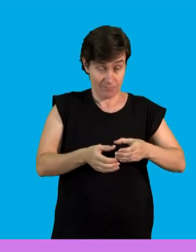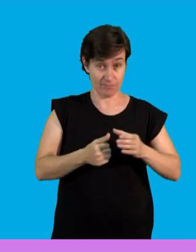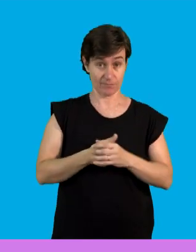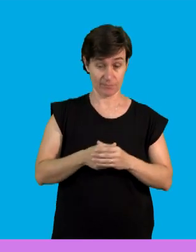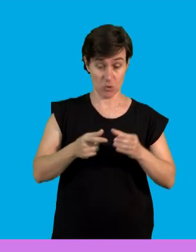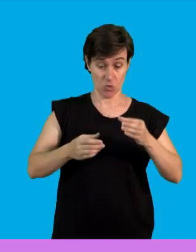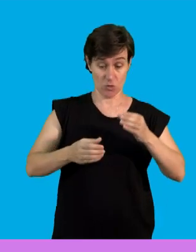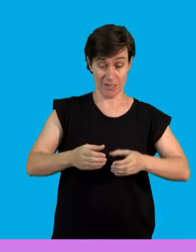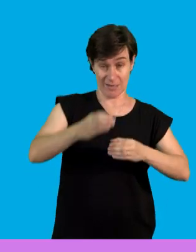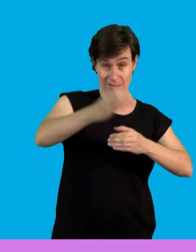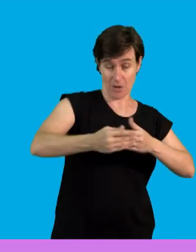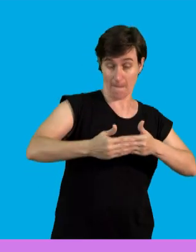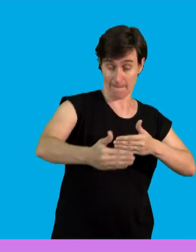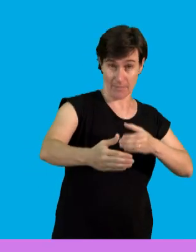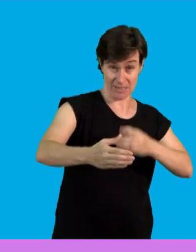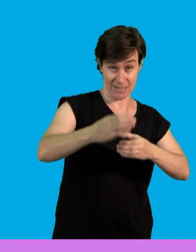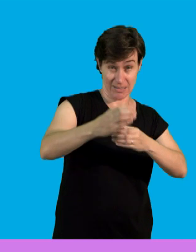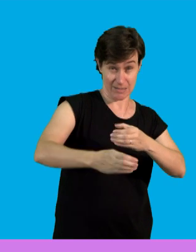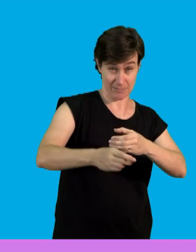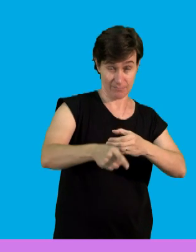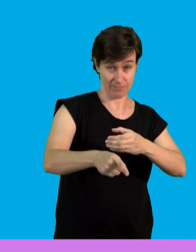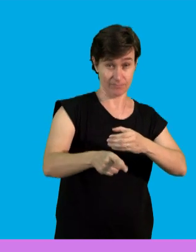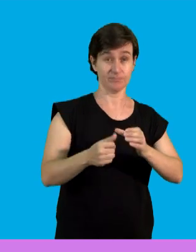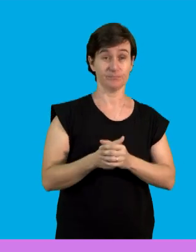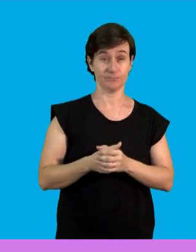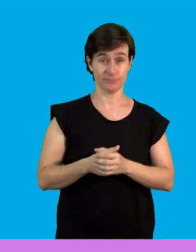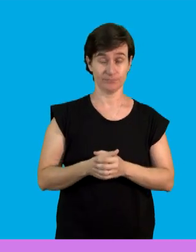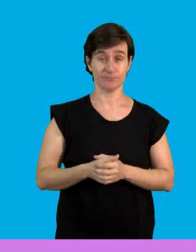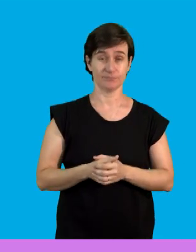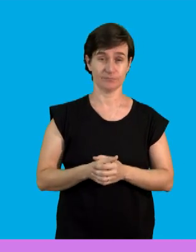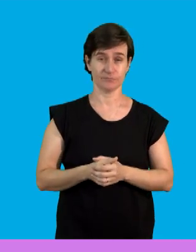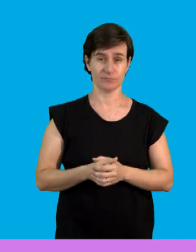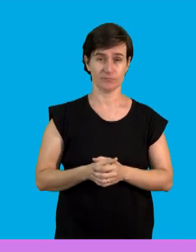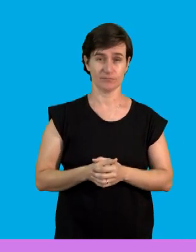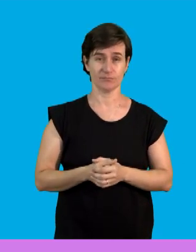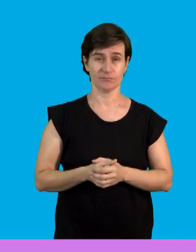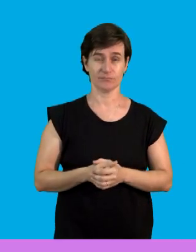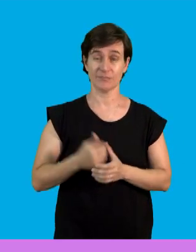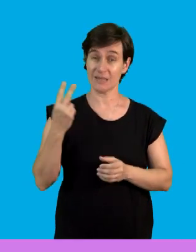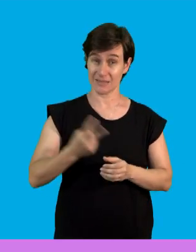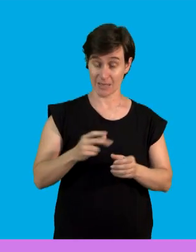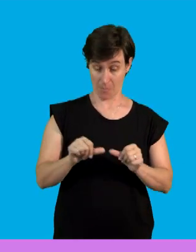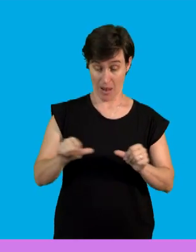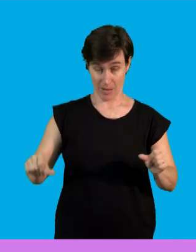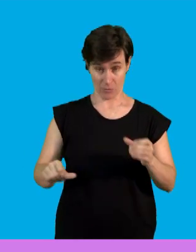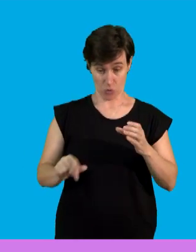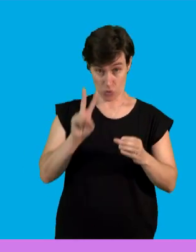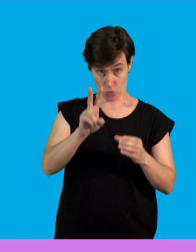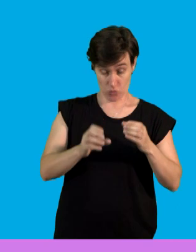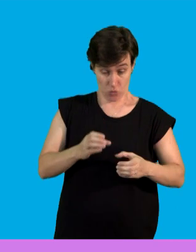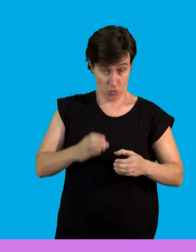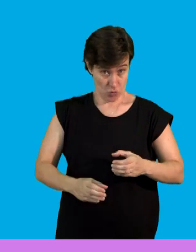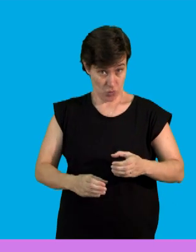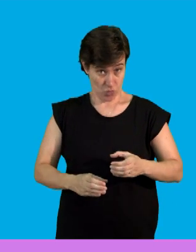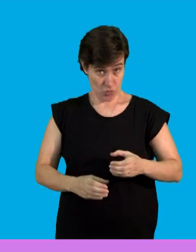other across the width, so it's 2 cans across the width, and also